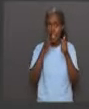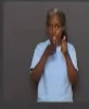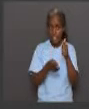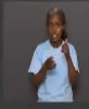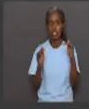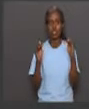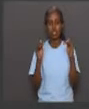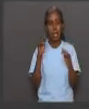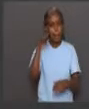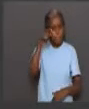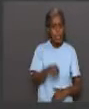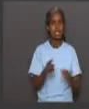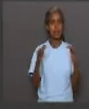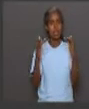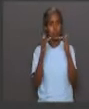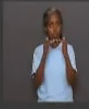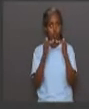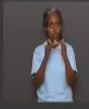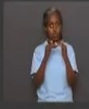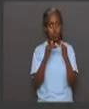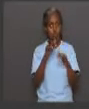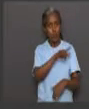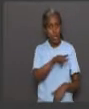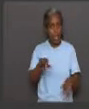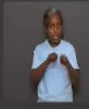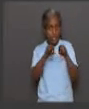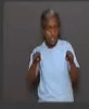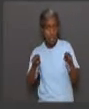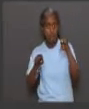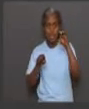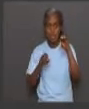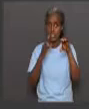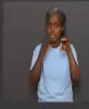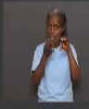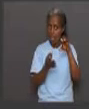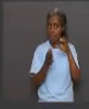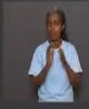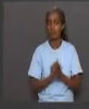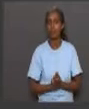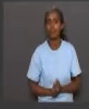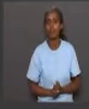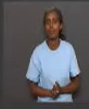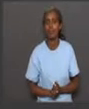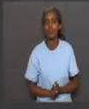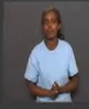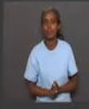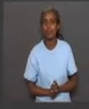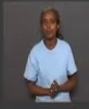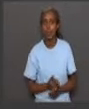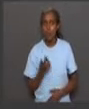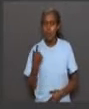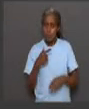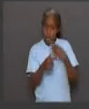AH must be congruent to line segment CF.